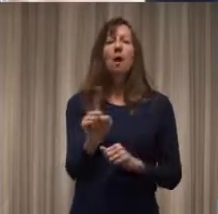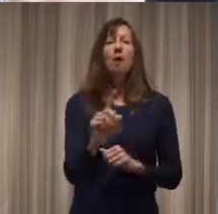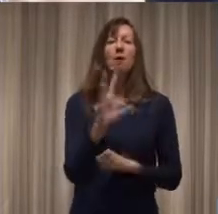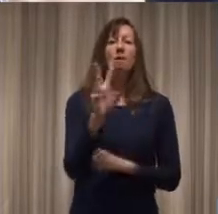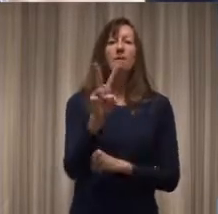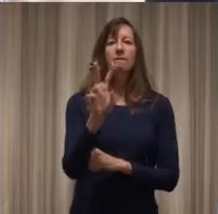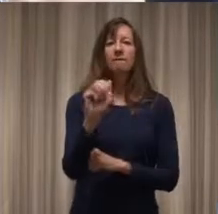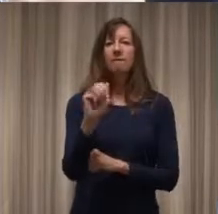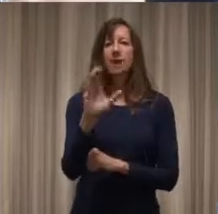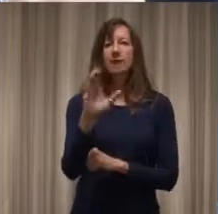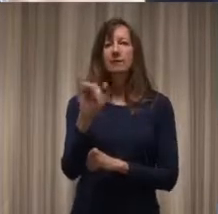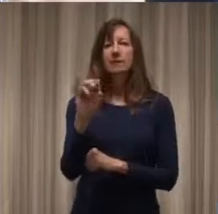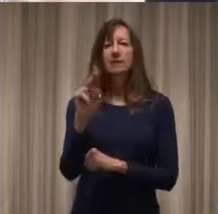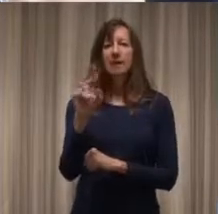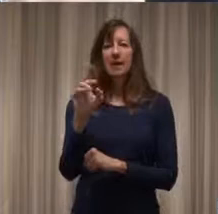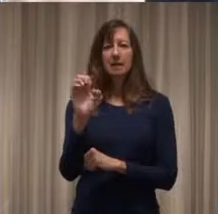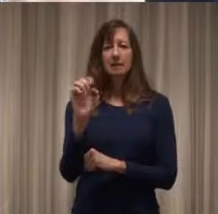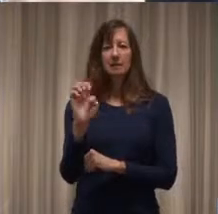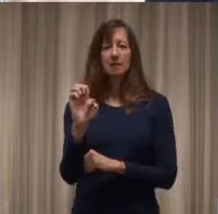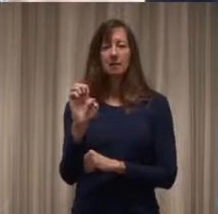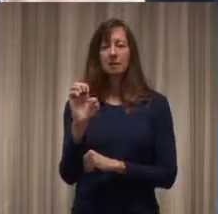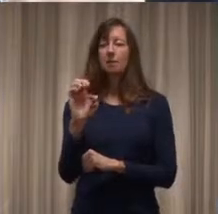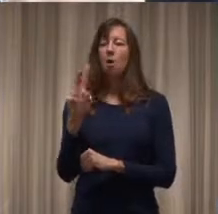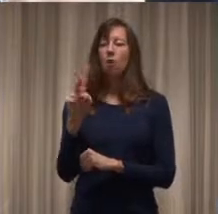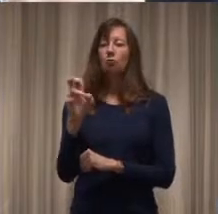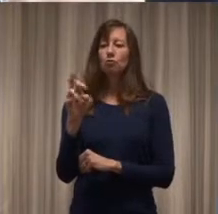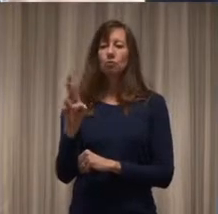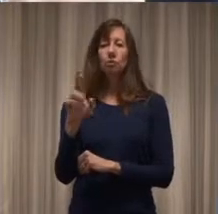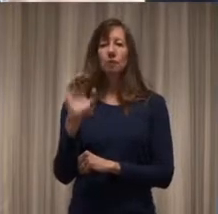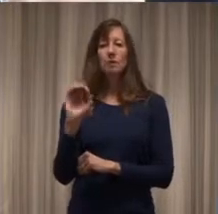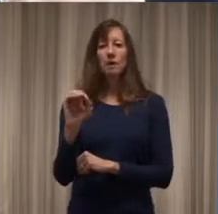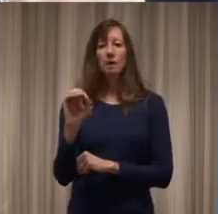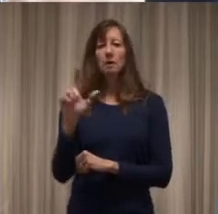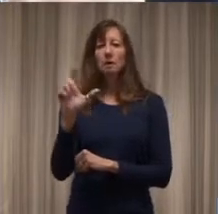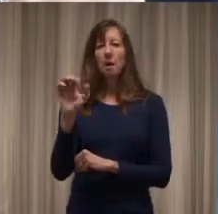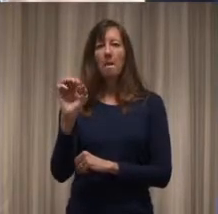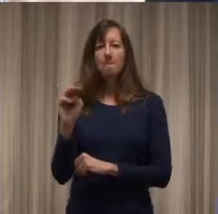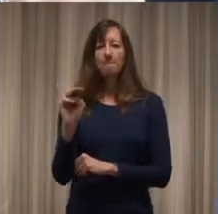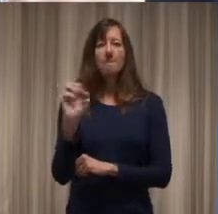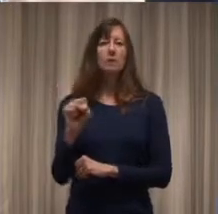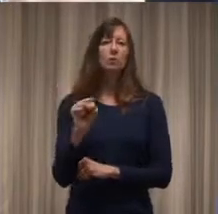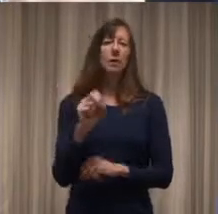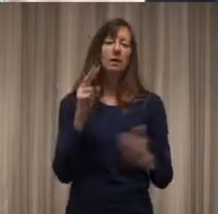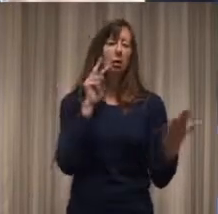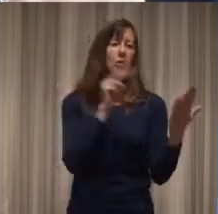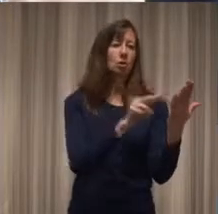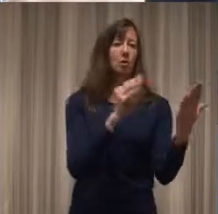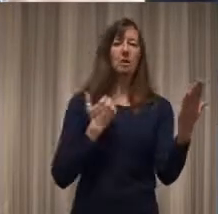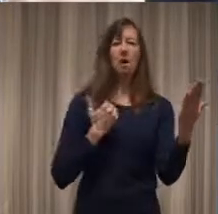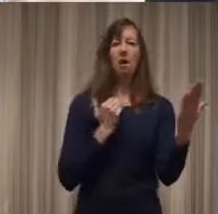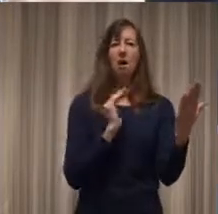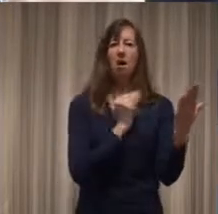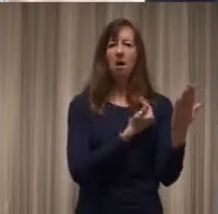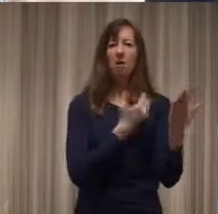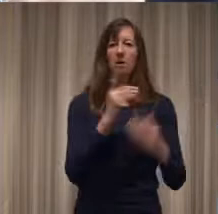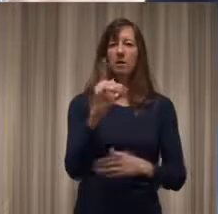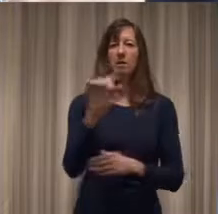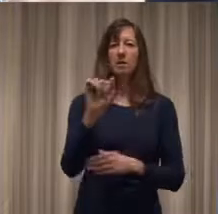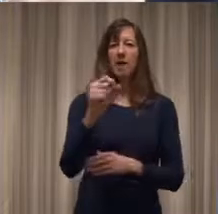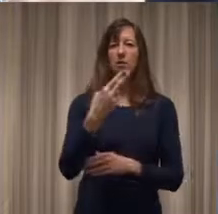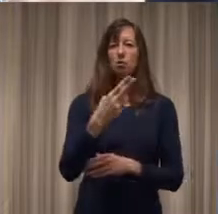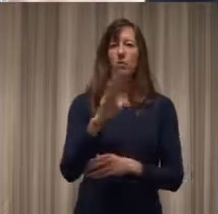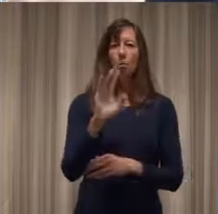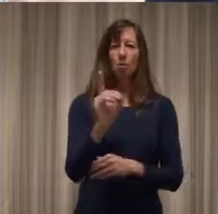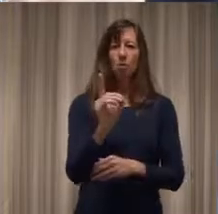vaccinateulster.com. You can also link to it through our normal COVID dashboard, which I know many folks go to regularly. All